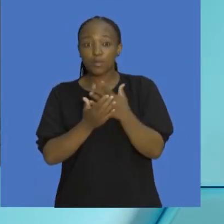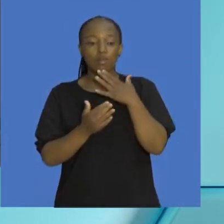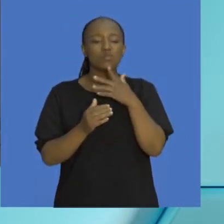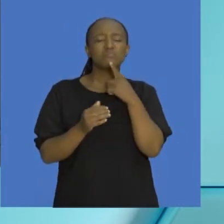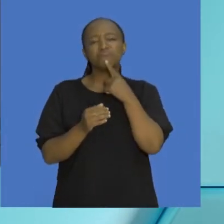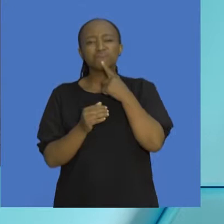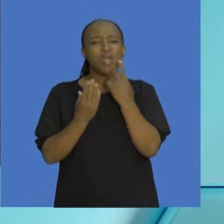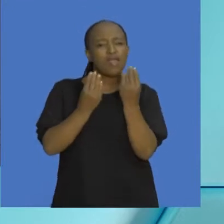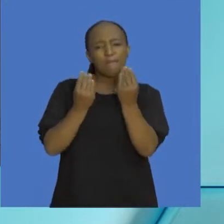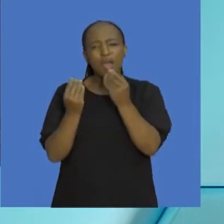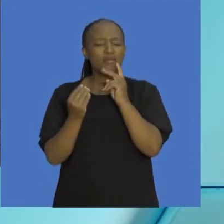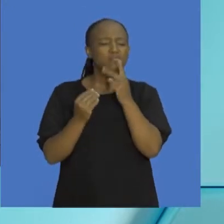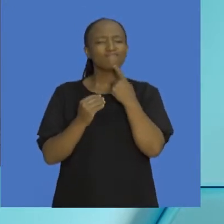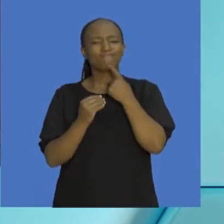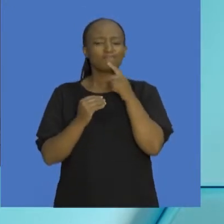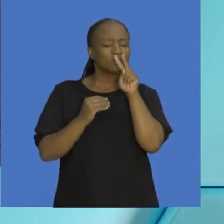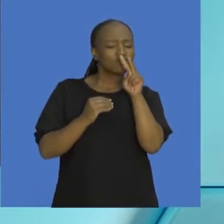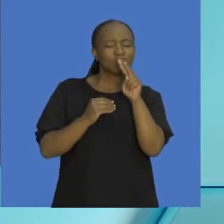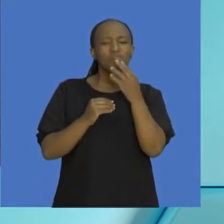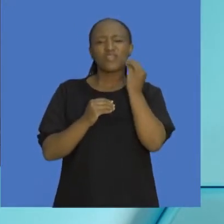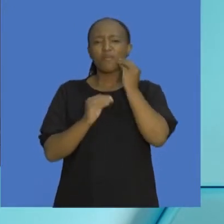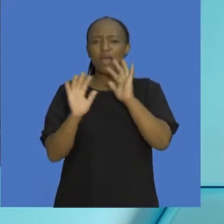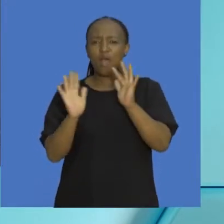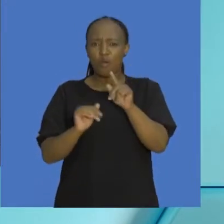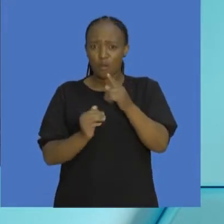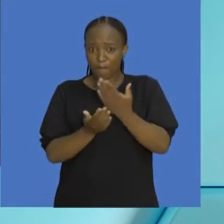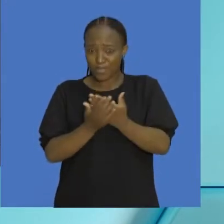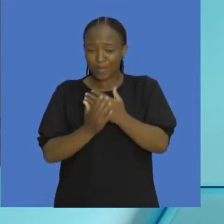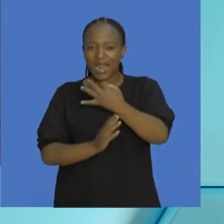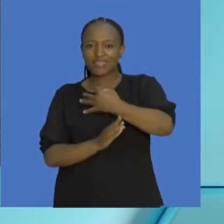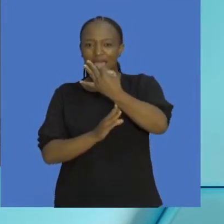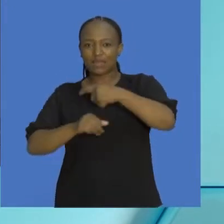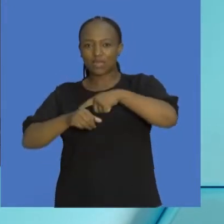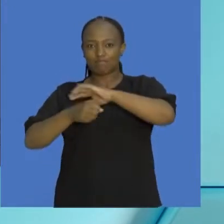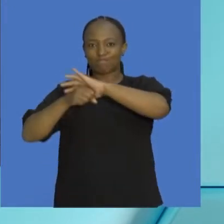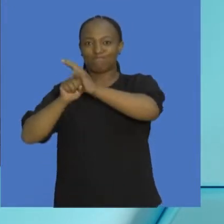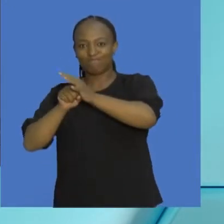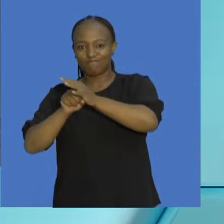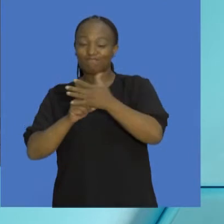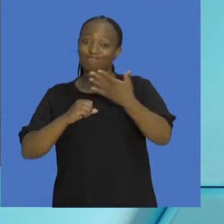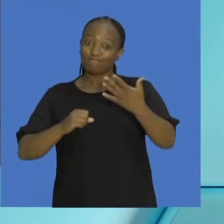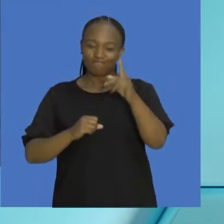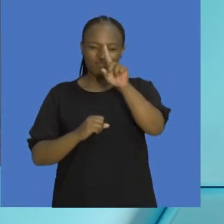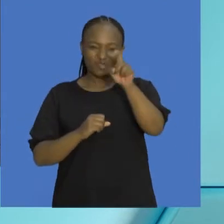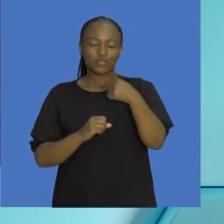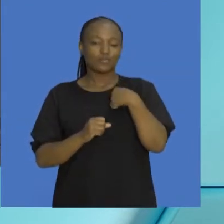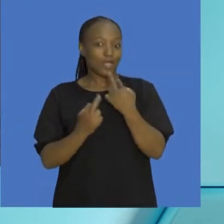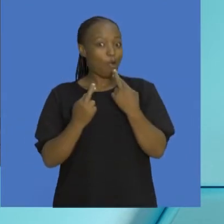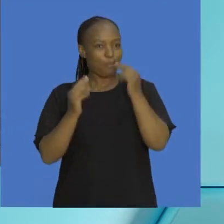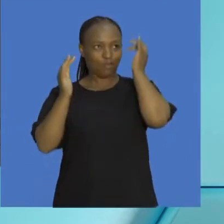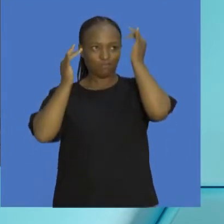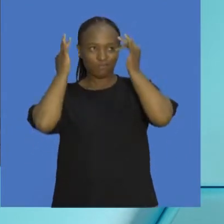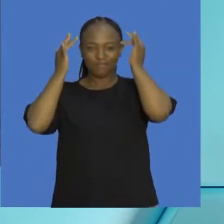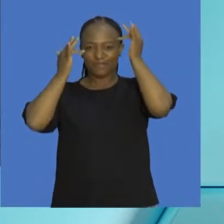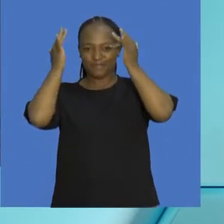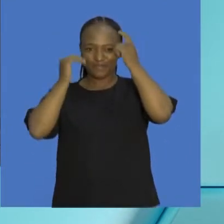data or by looking at data? Okay, so that's the importance of data. It's an interesting question. I hope you thought about it and you're aware